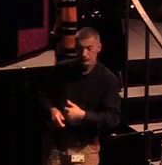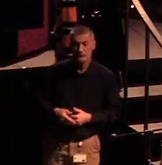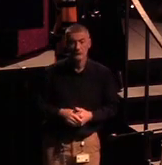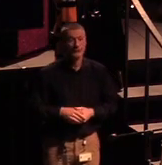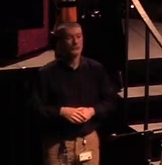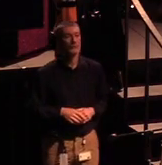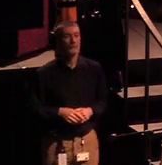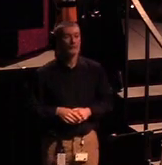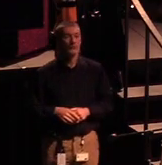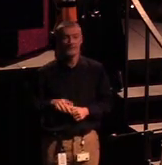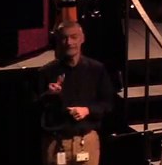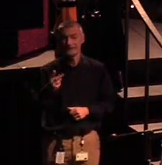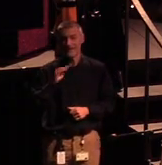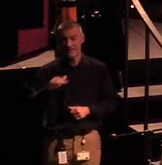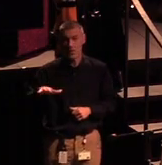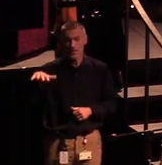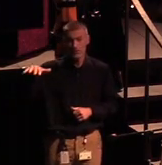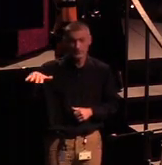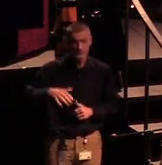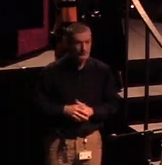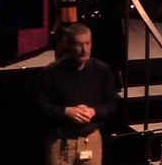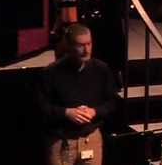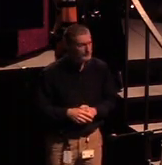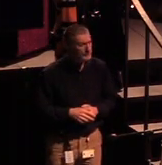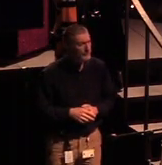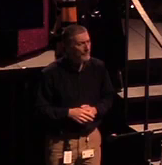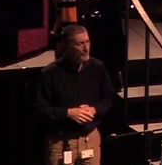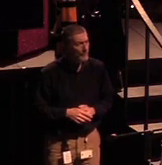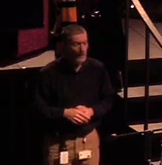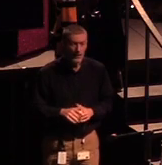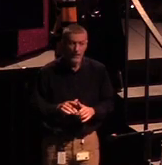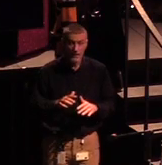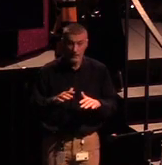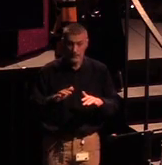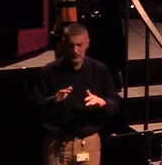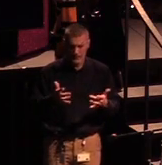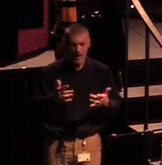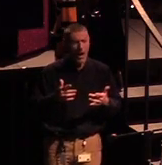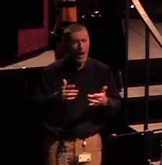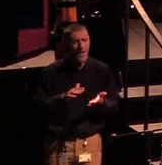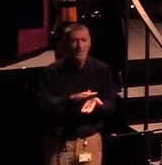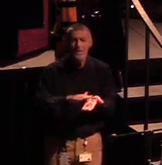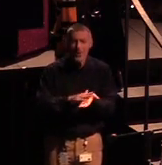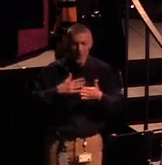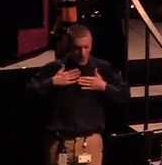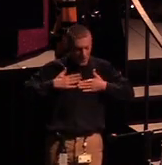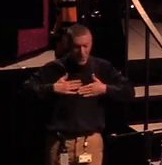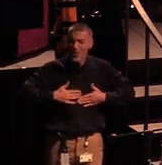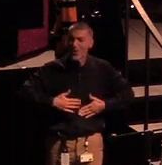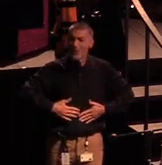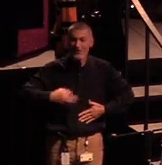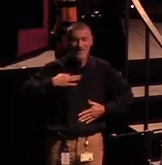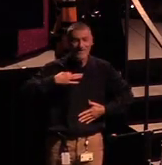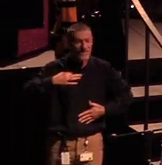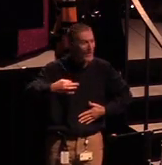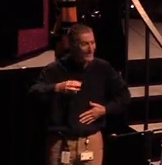and the the other thing as well as you will have seen obviously our blue-coated volunteers around and I hope that they've been